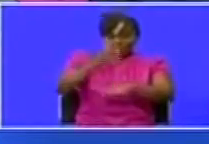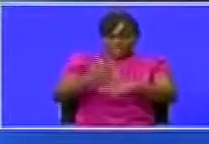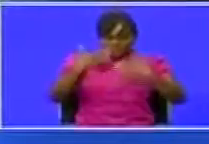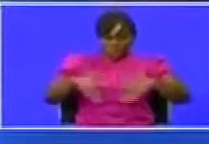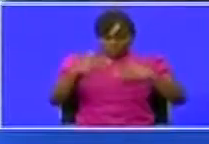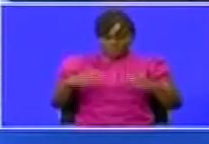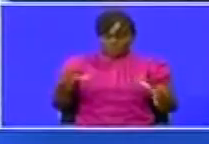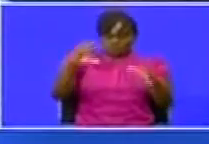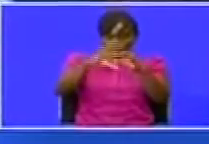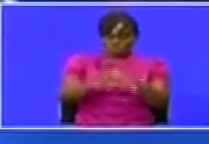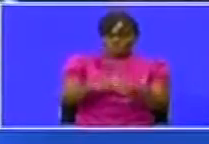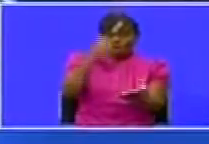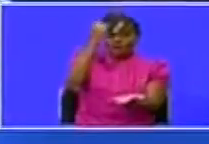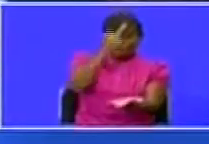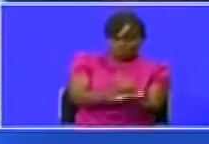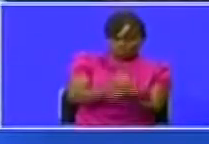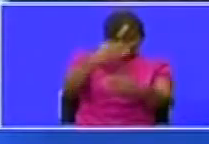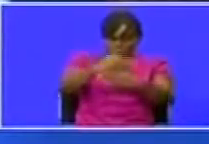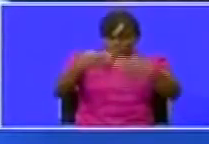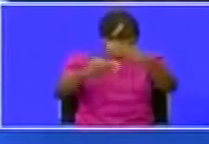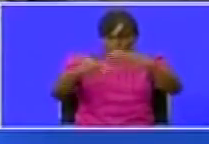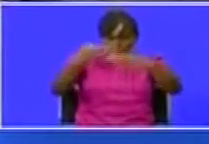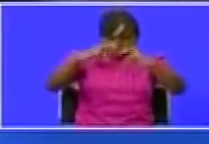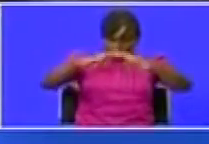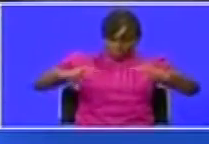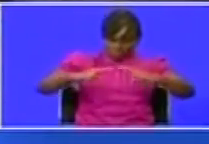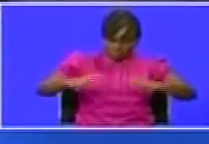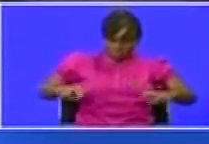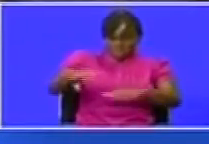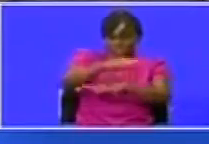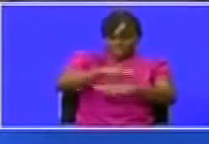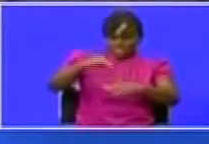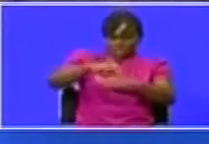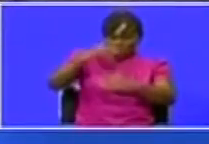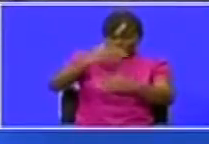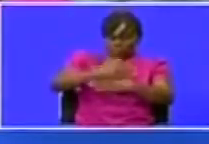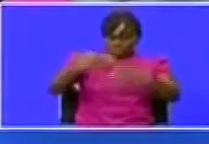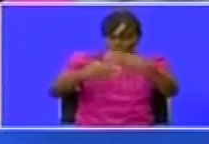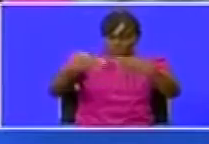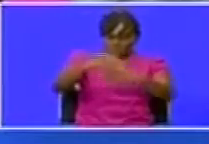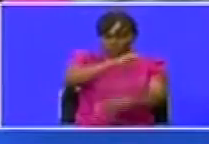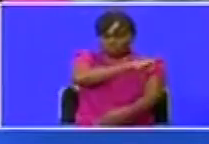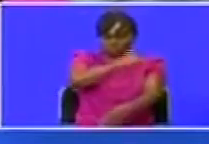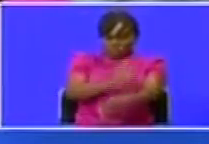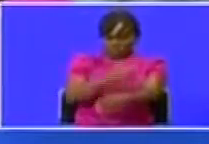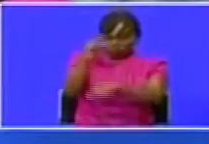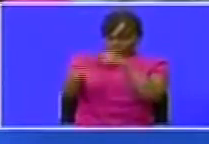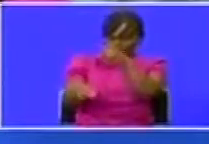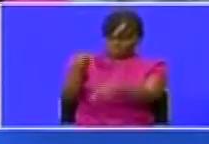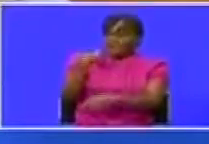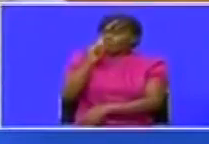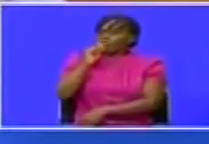industry, while the Office of the Buildings Inspectorate and the National Construction Authority pointed fingers at